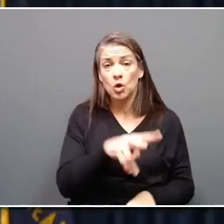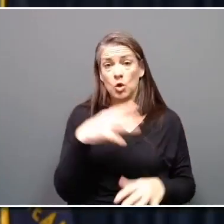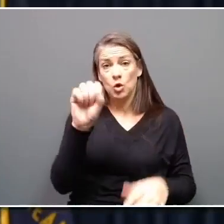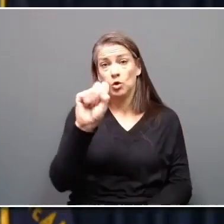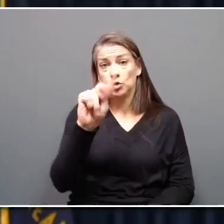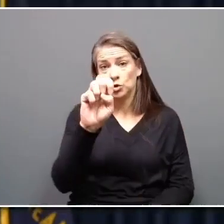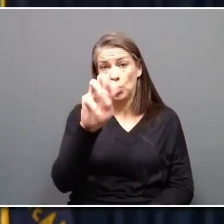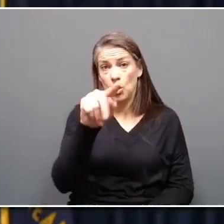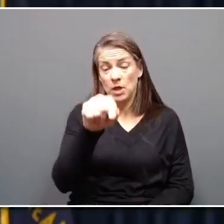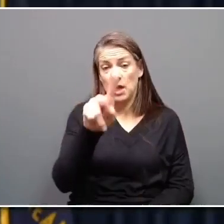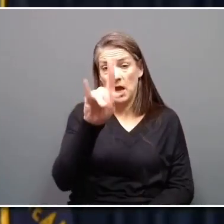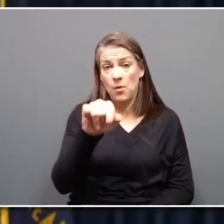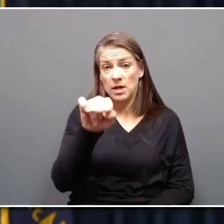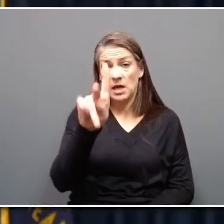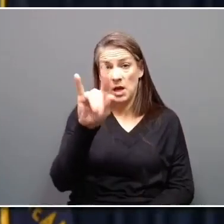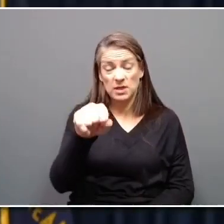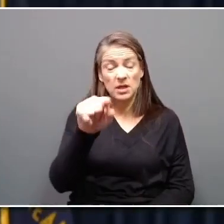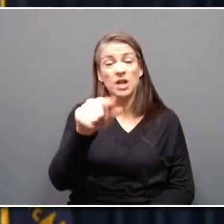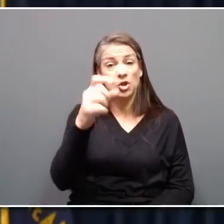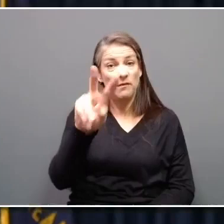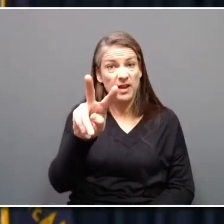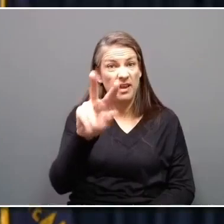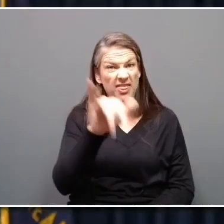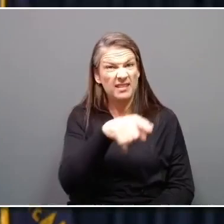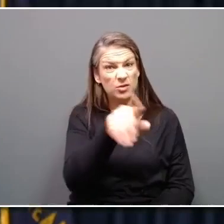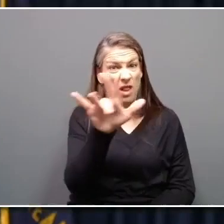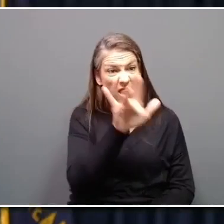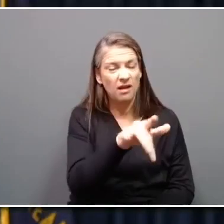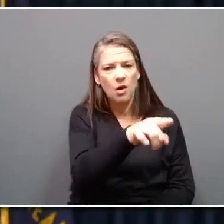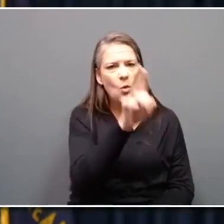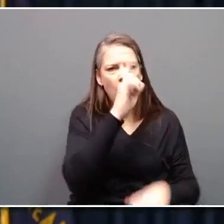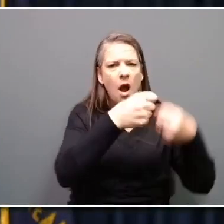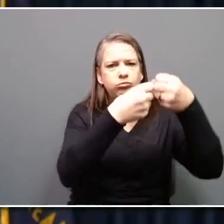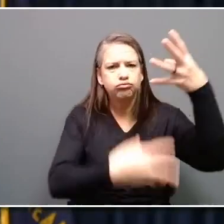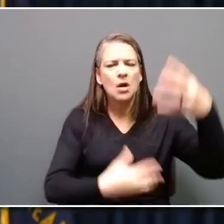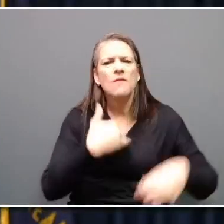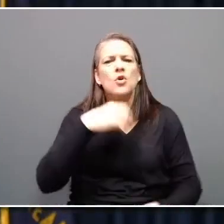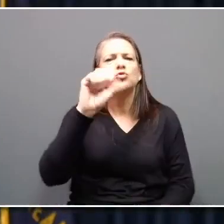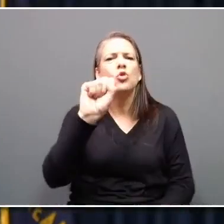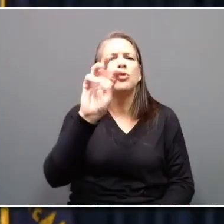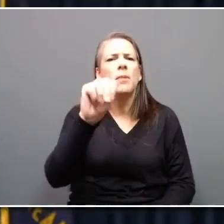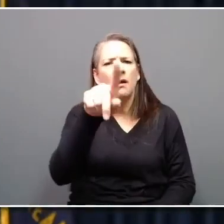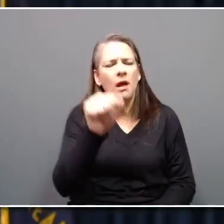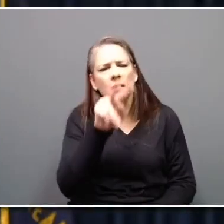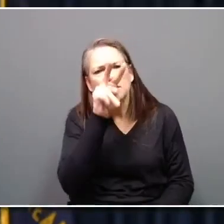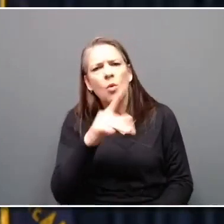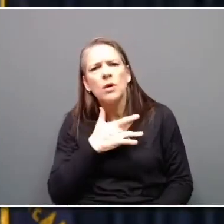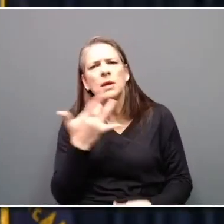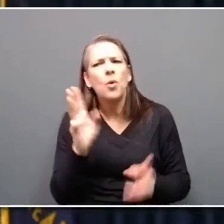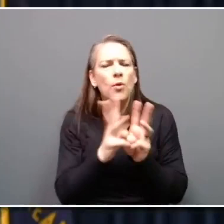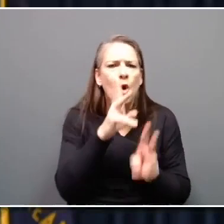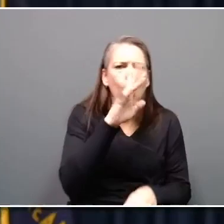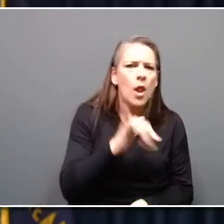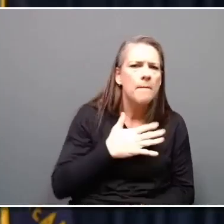snowky.ky.gov site. There you will find links to your local highway district social media accounts so you can track what's going on in your